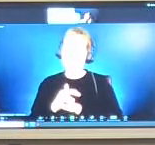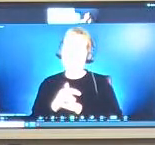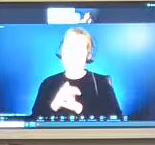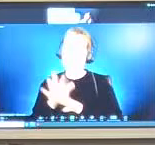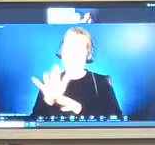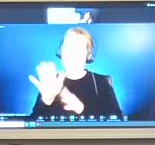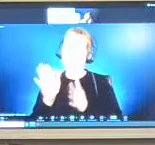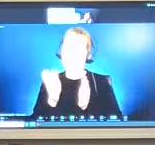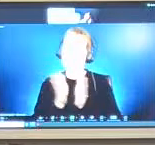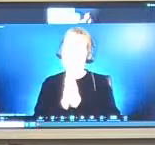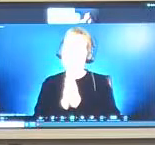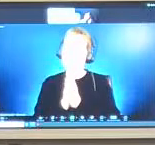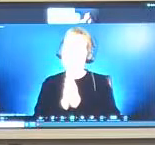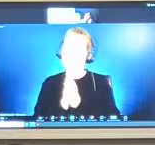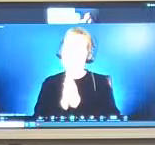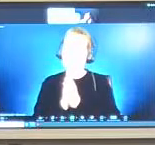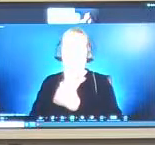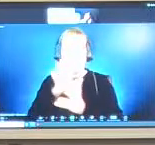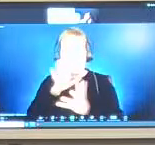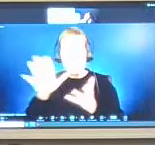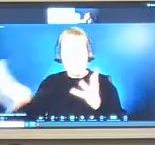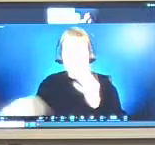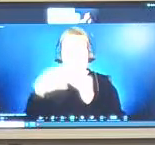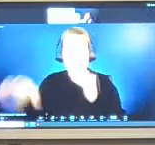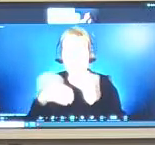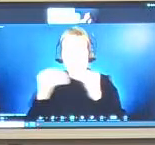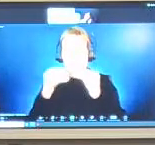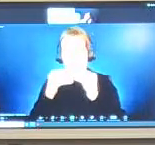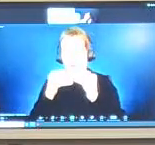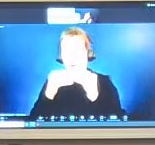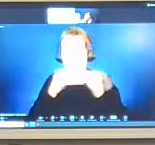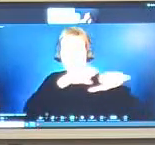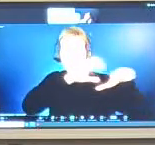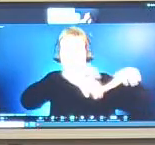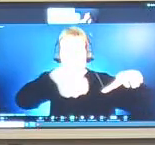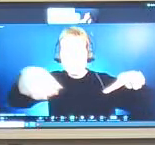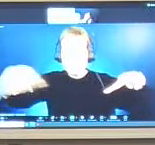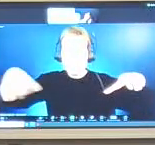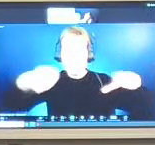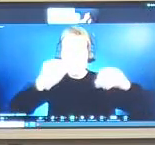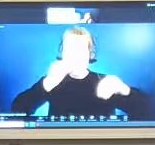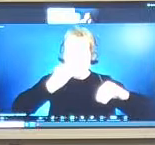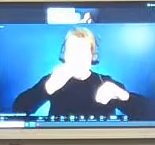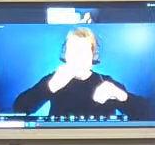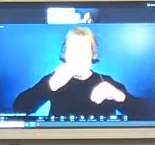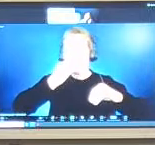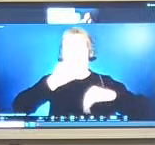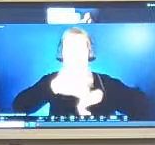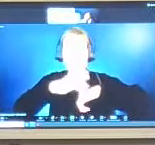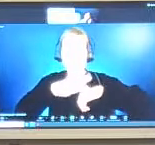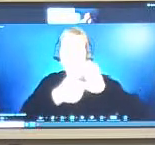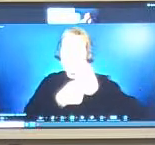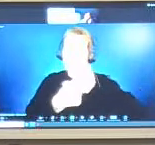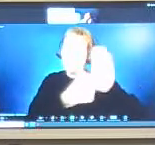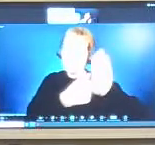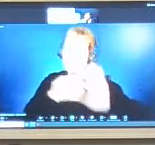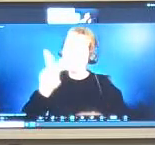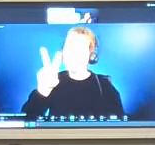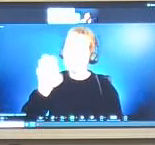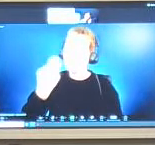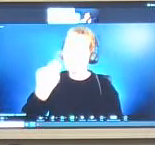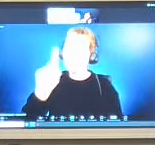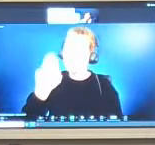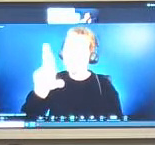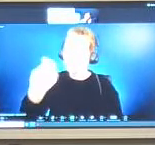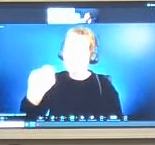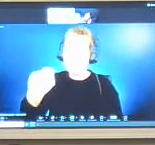vendors there and have food and all of that sort of thing, and put together a little program to just showcase